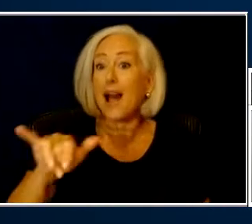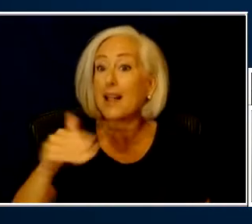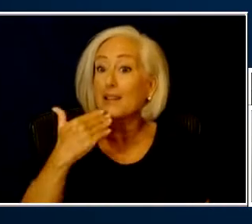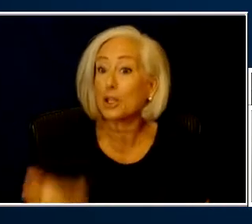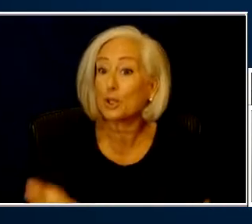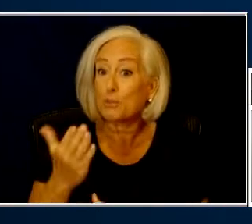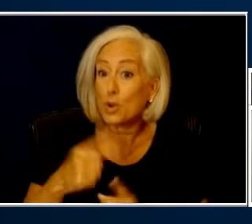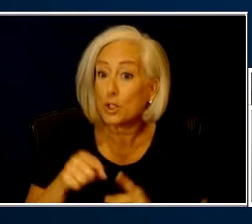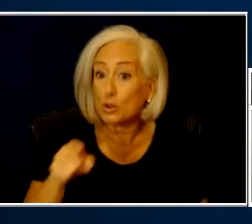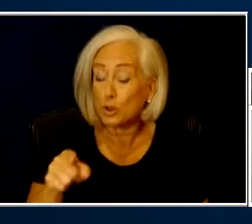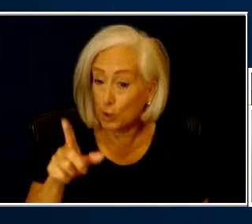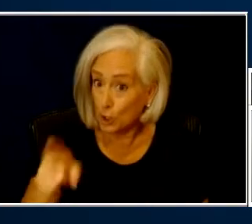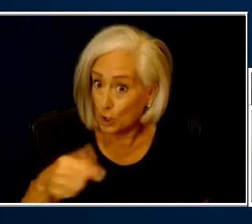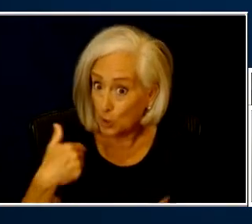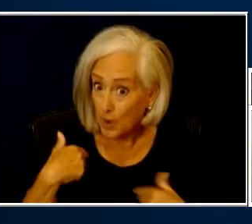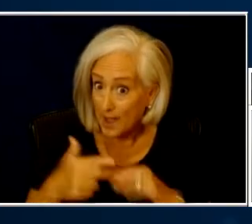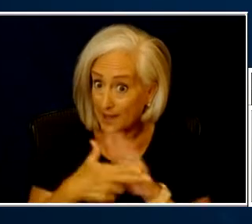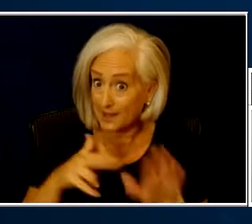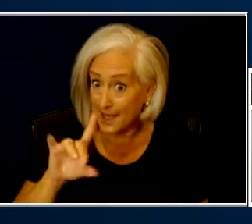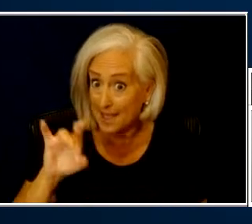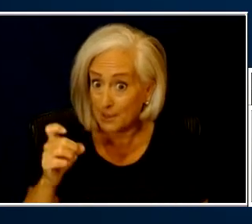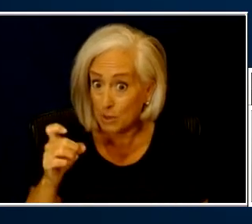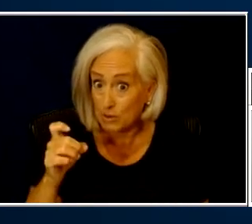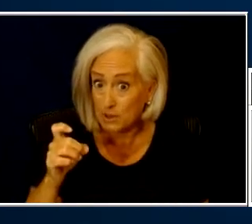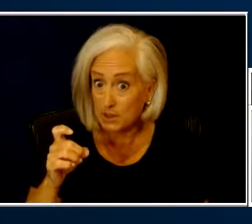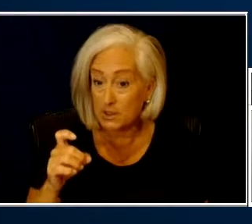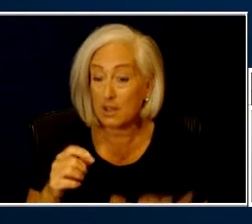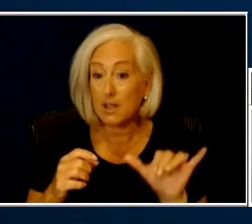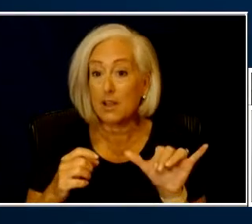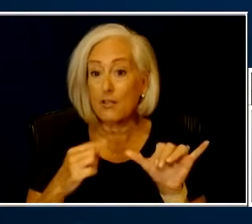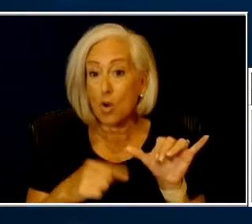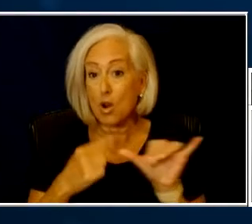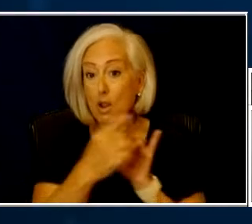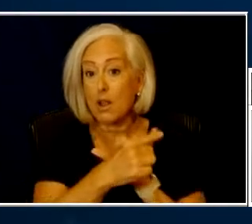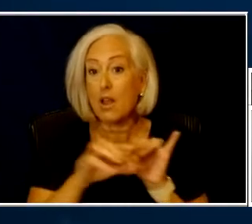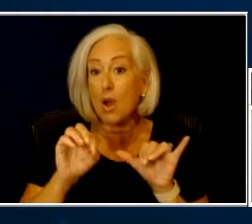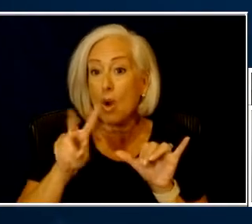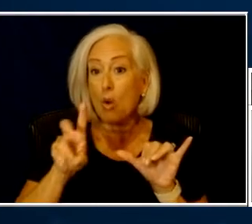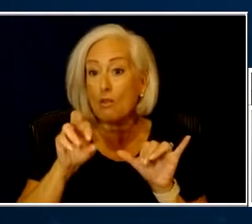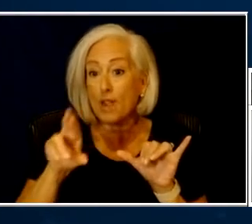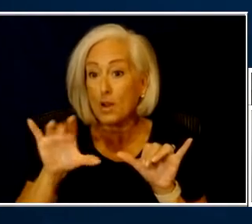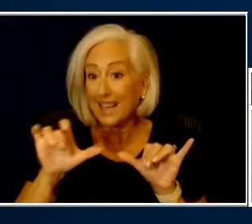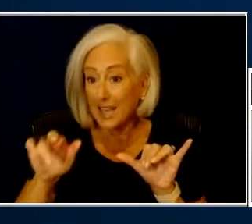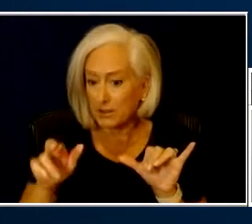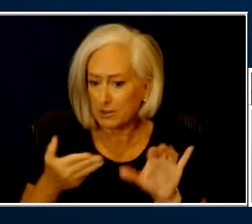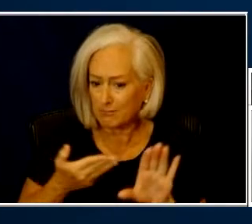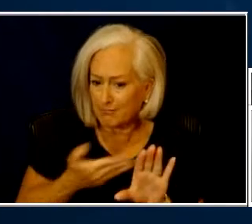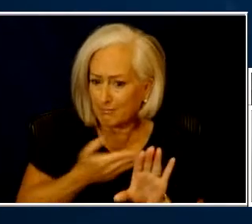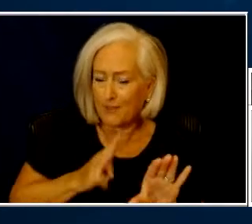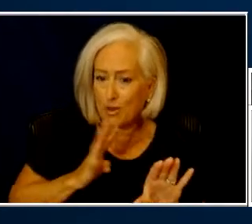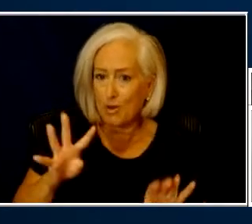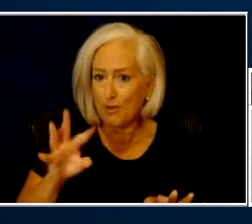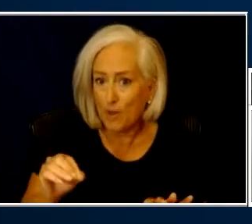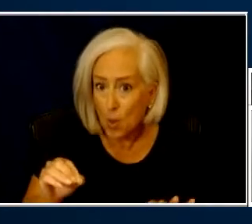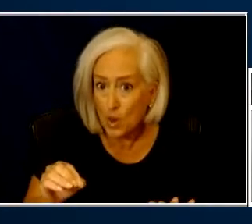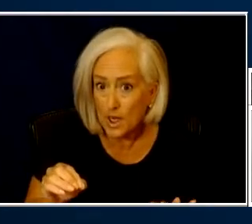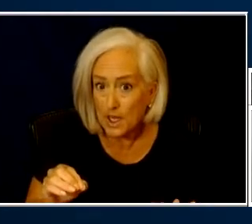were diagnosed with ovarian cancer right before your 40th birthday. Good morning to you, and thank you for joining